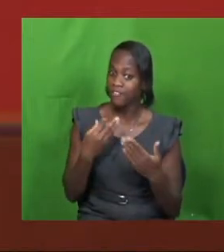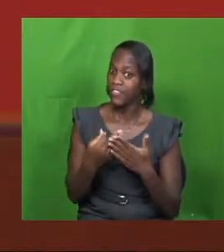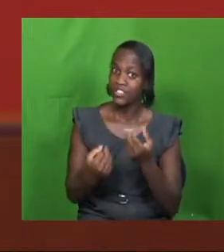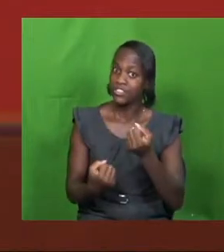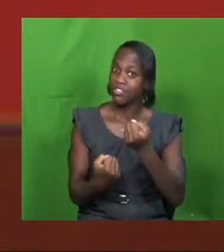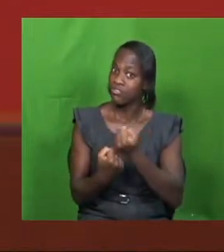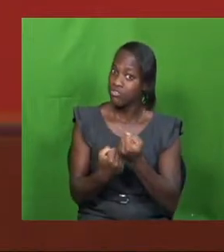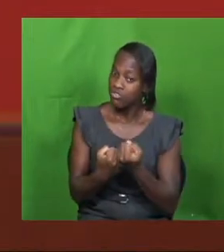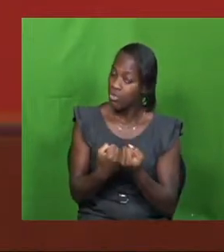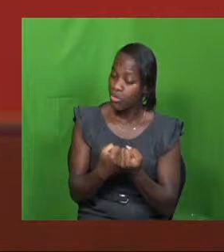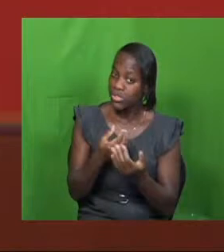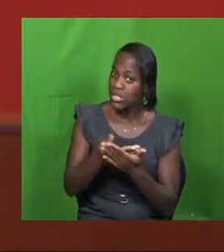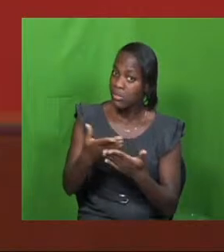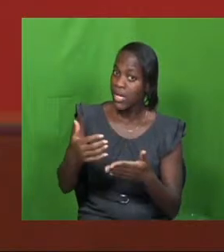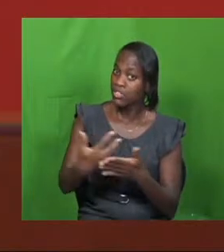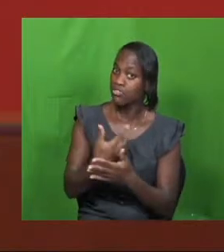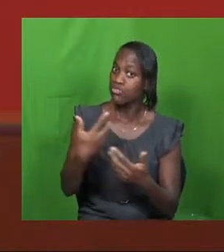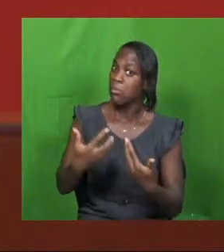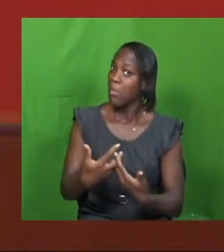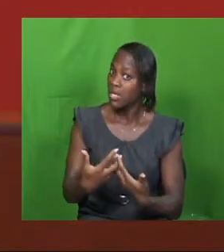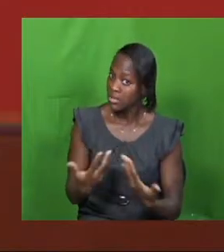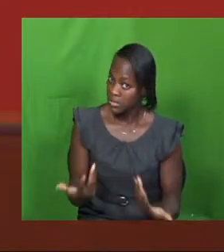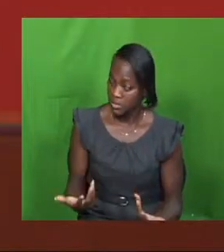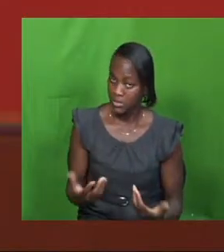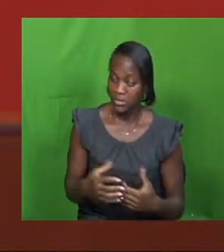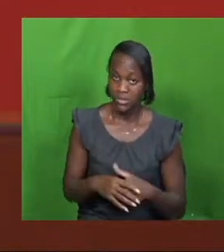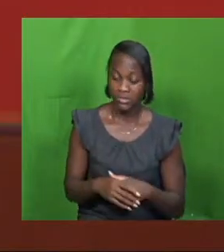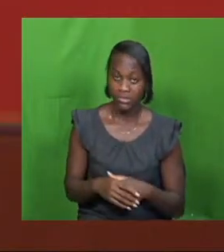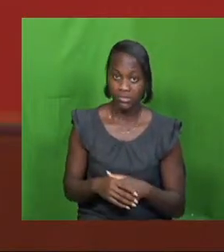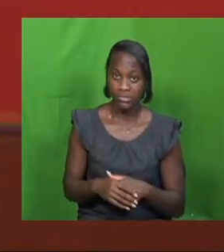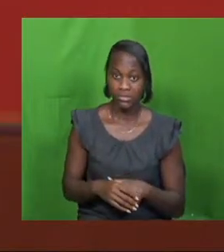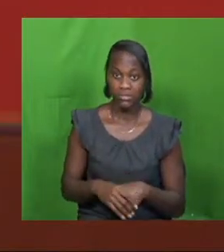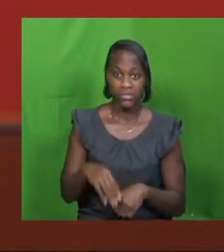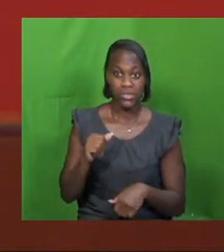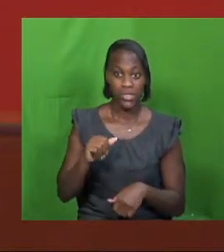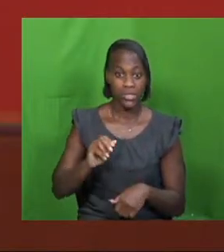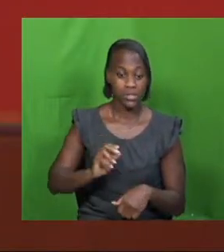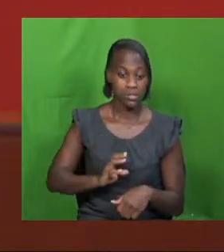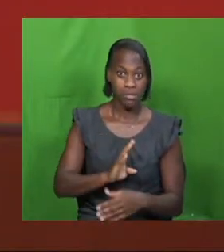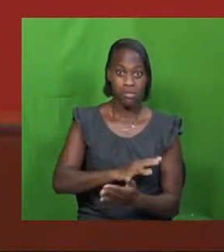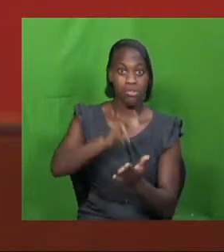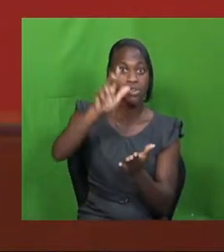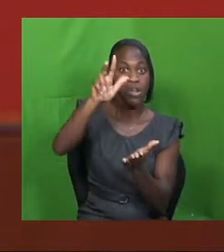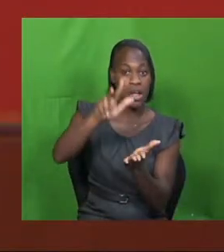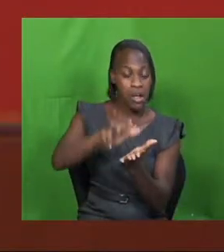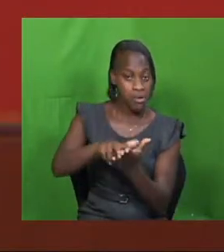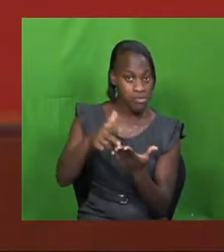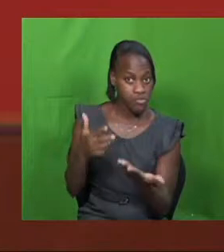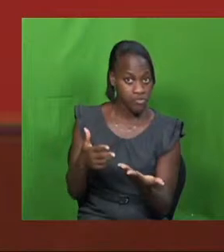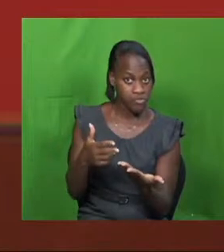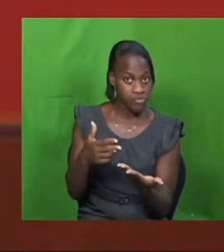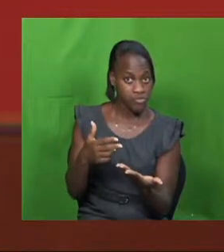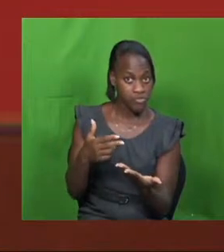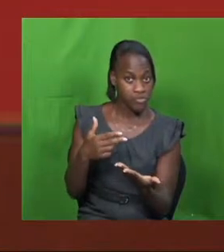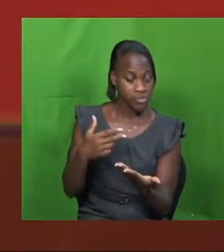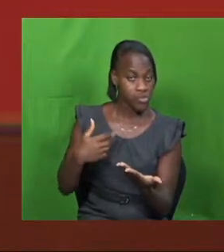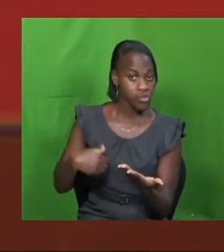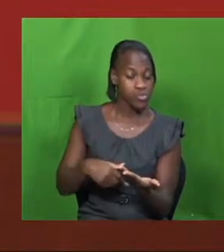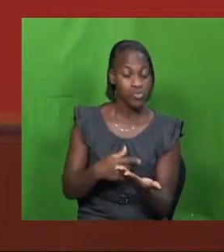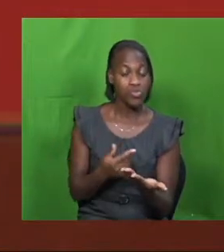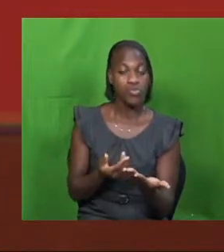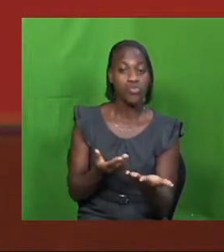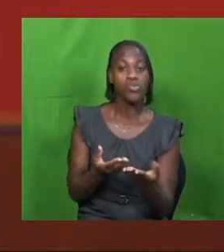to buy new ones. Even though the board has given approval, we are still sourcing